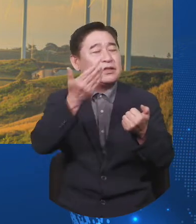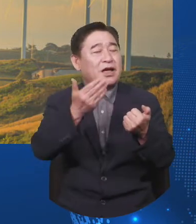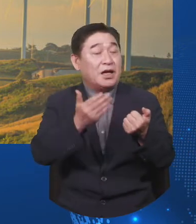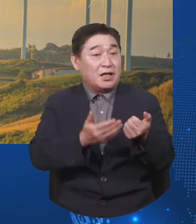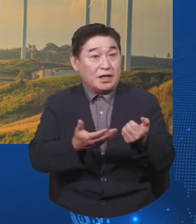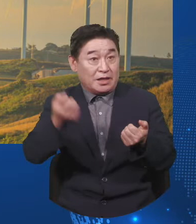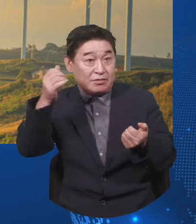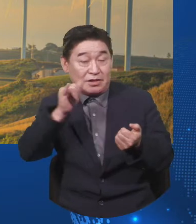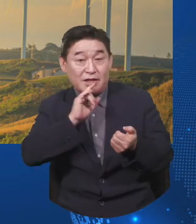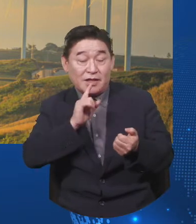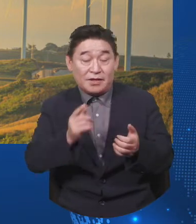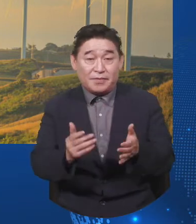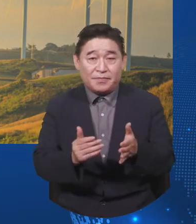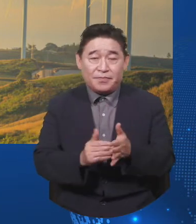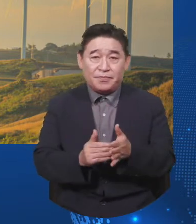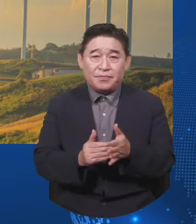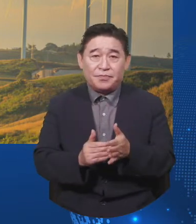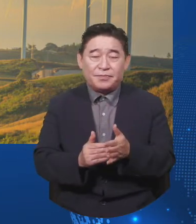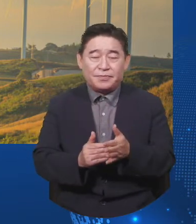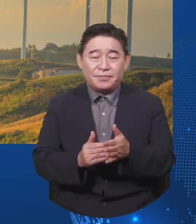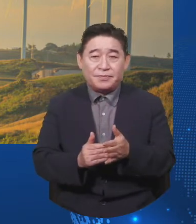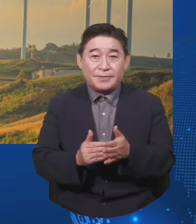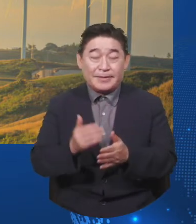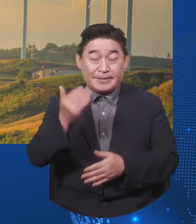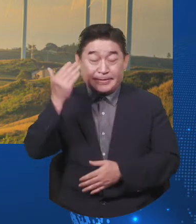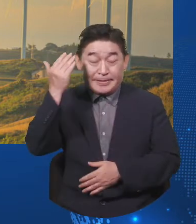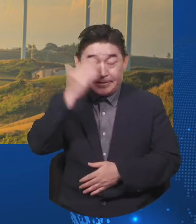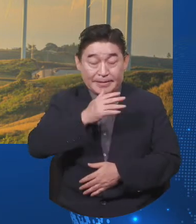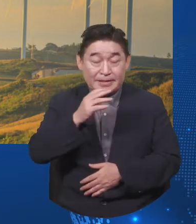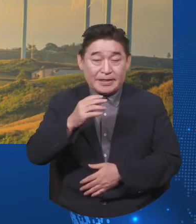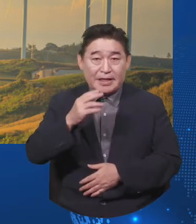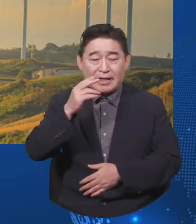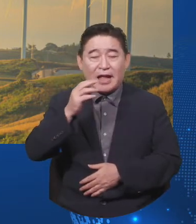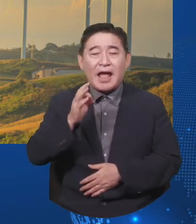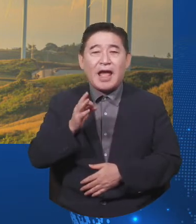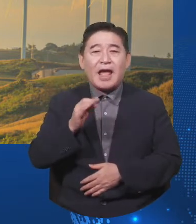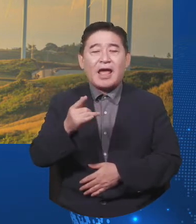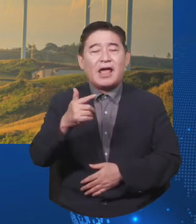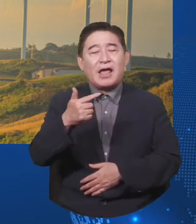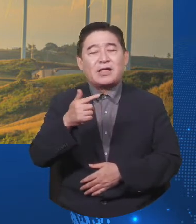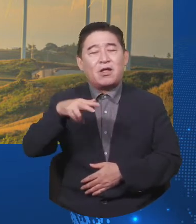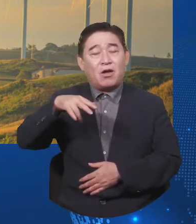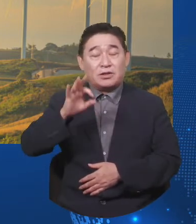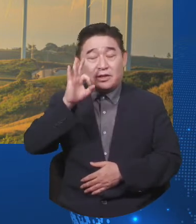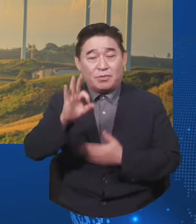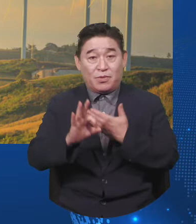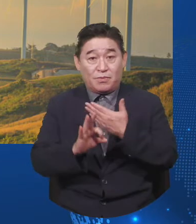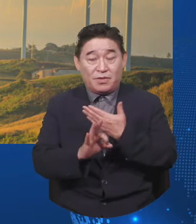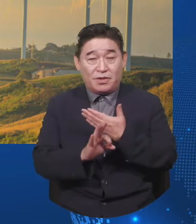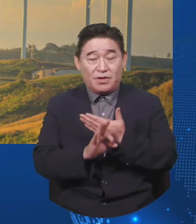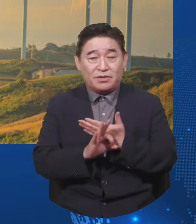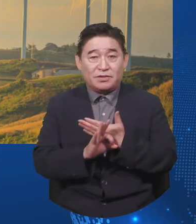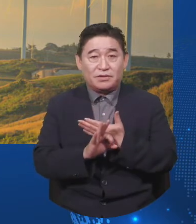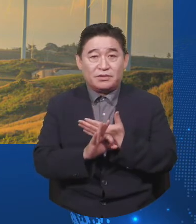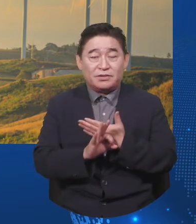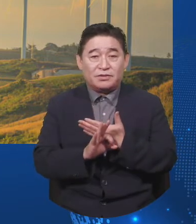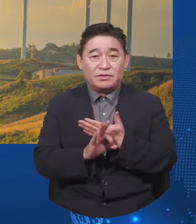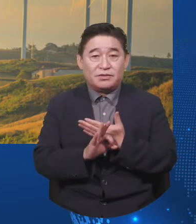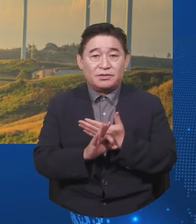clean energy, more specifically, we find that, and developing market, excluding